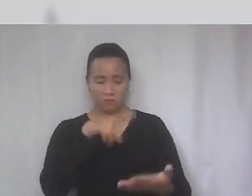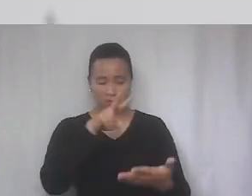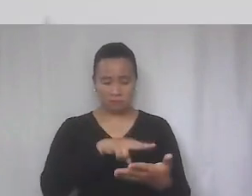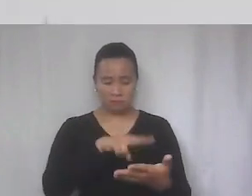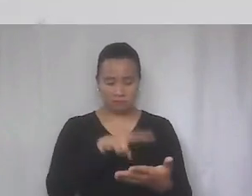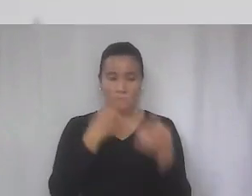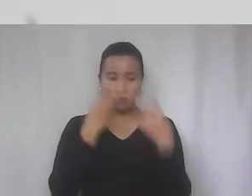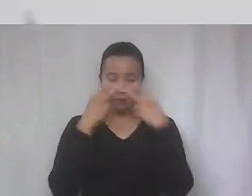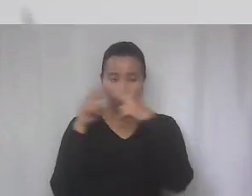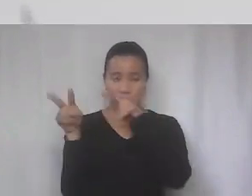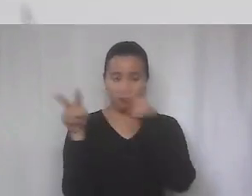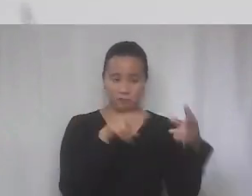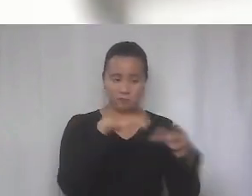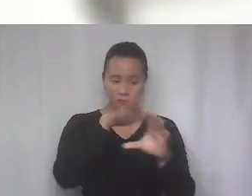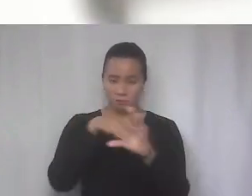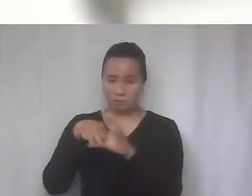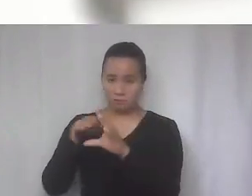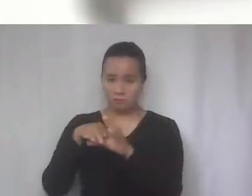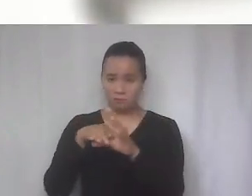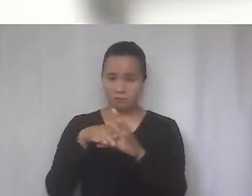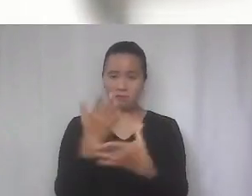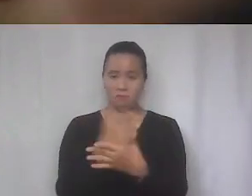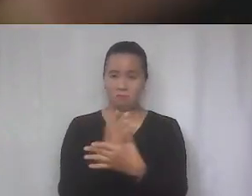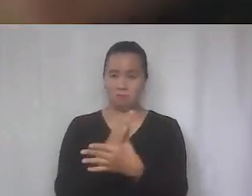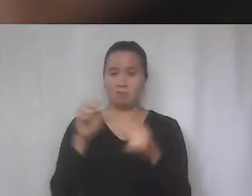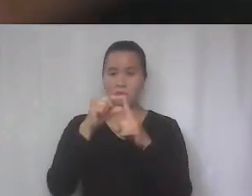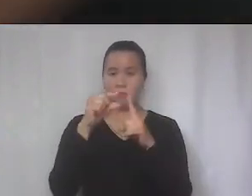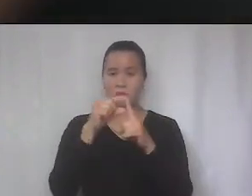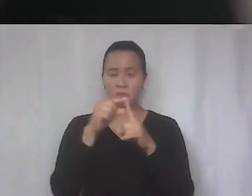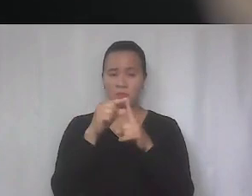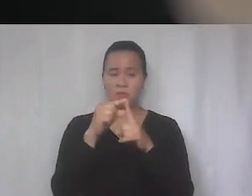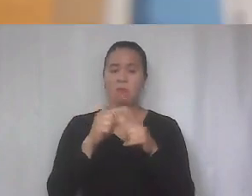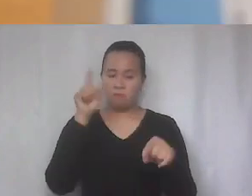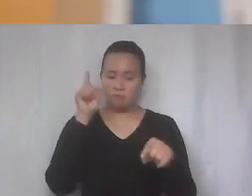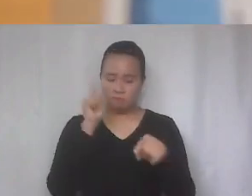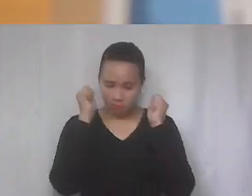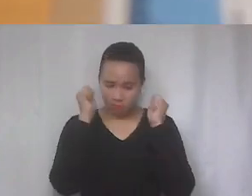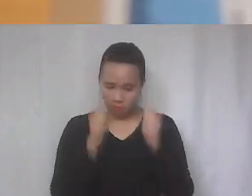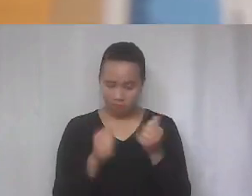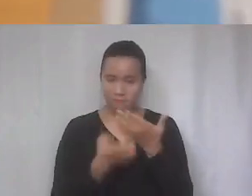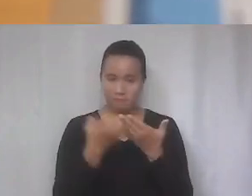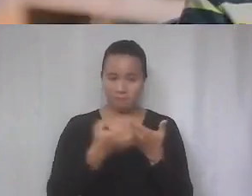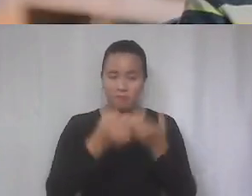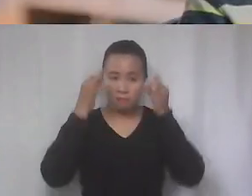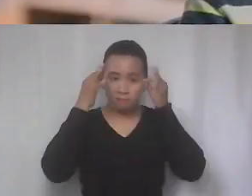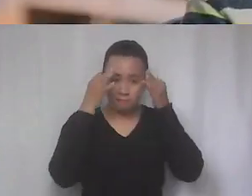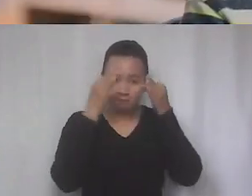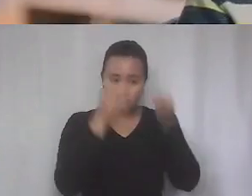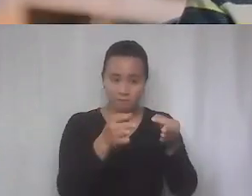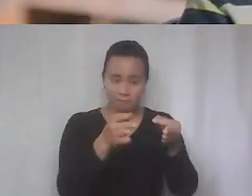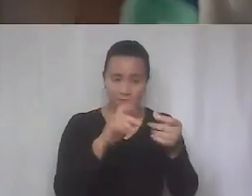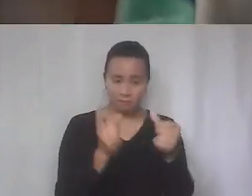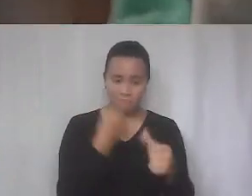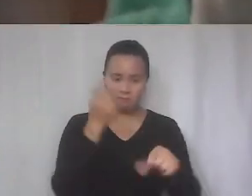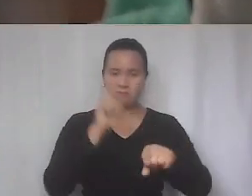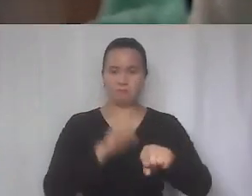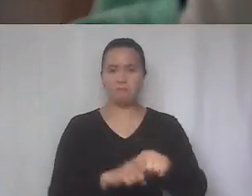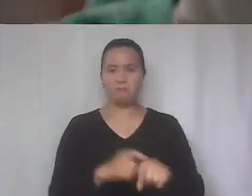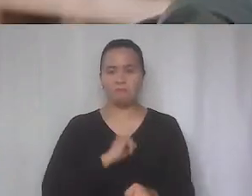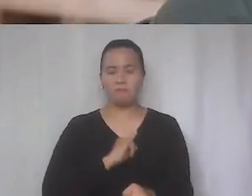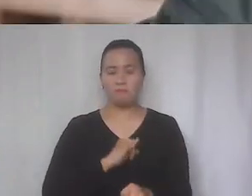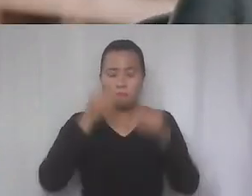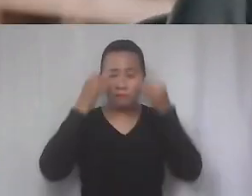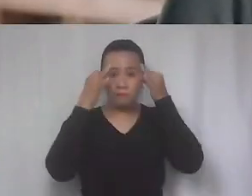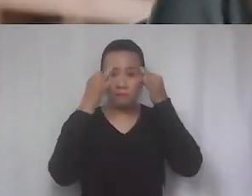words. And it's easy to focus on. The first time I actually could read that book, I was proud of myself. I